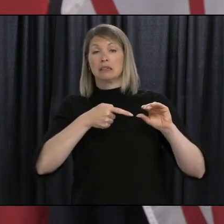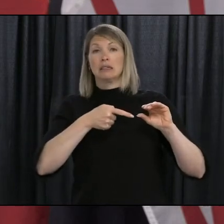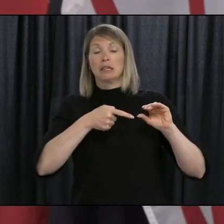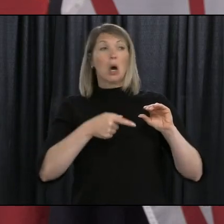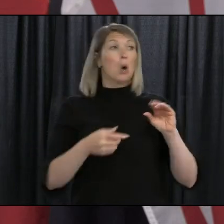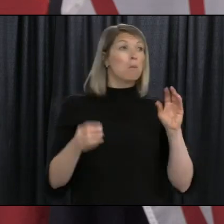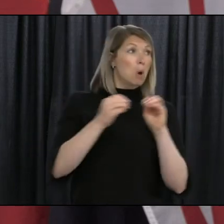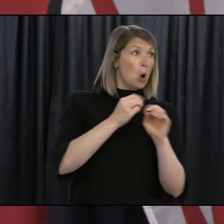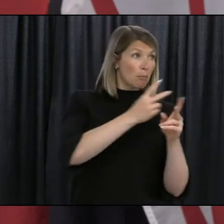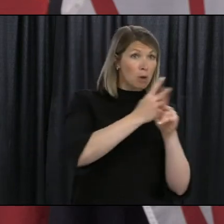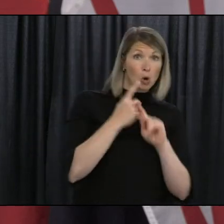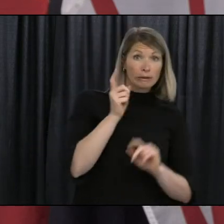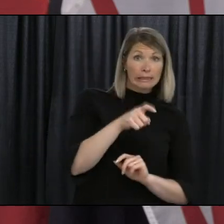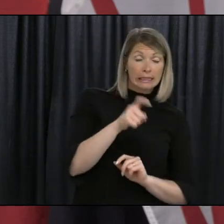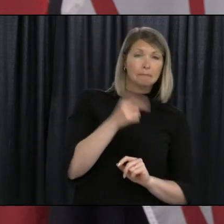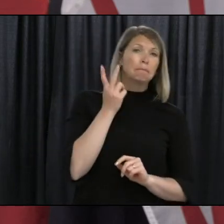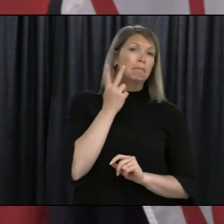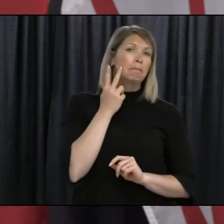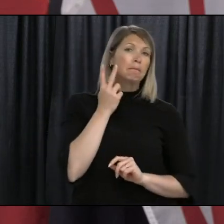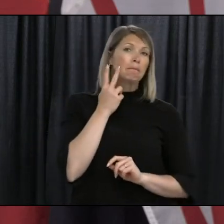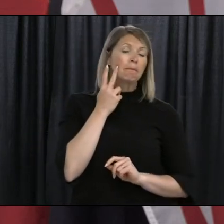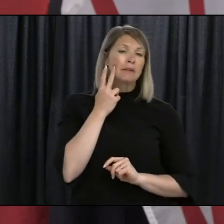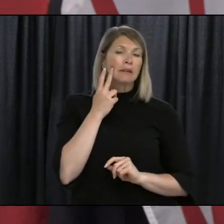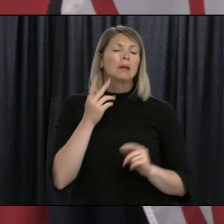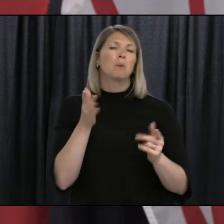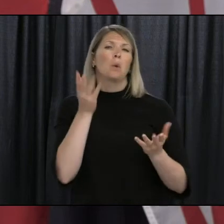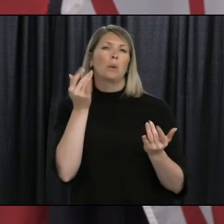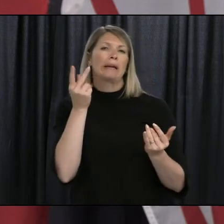accurately project what borrowing requirements will be.